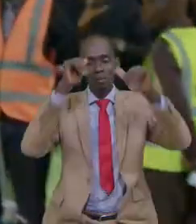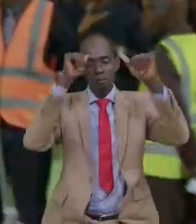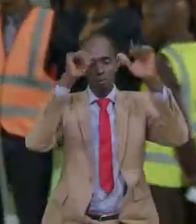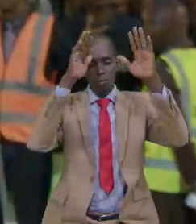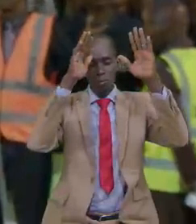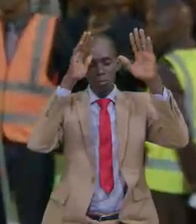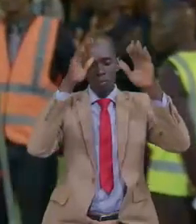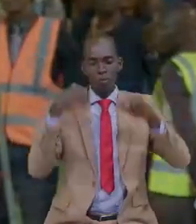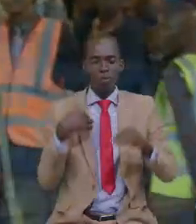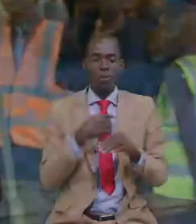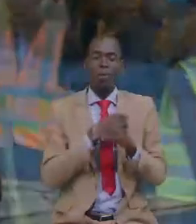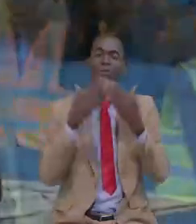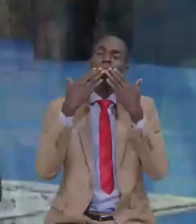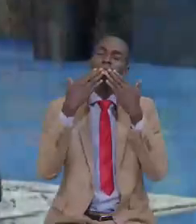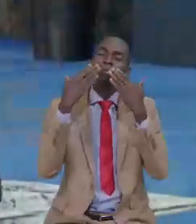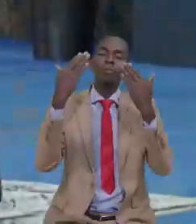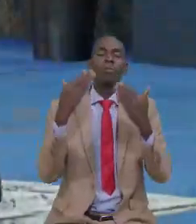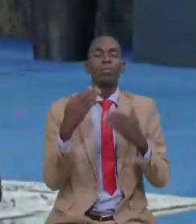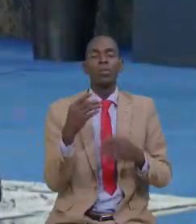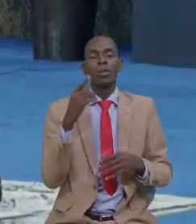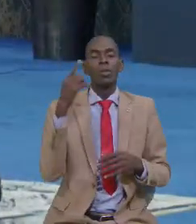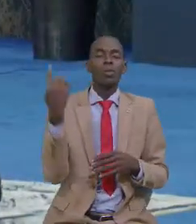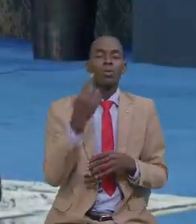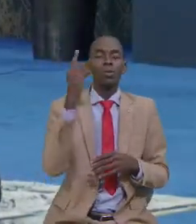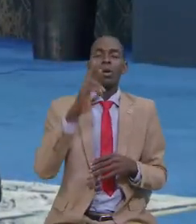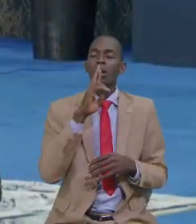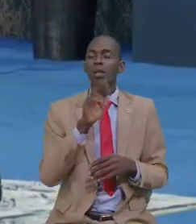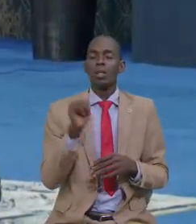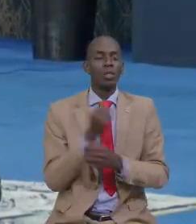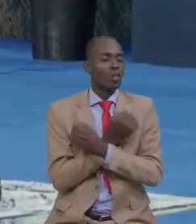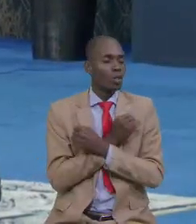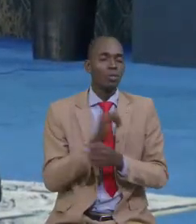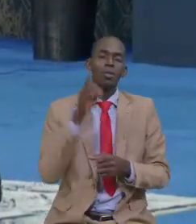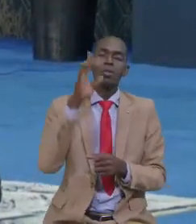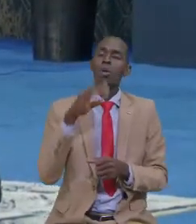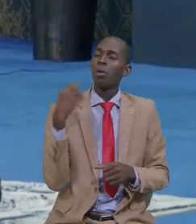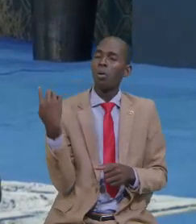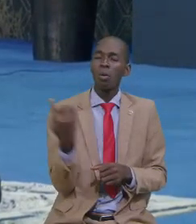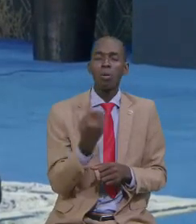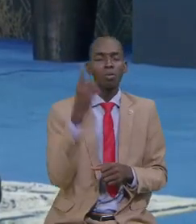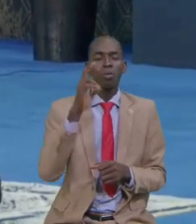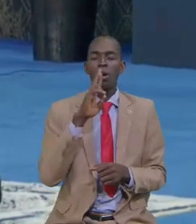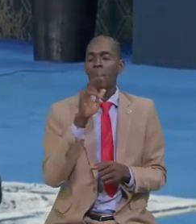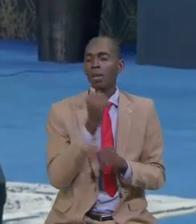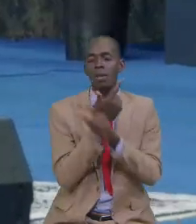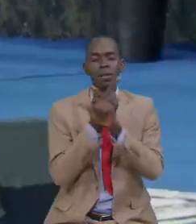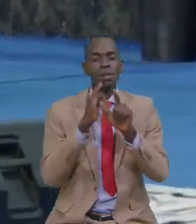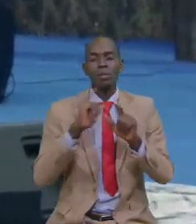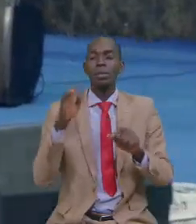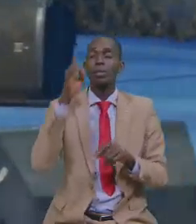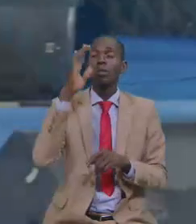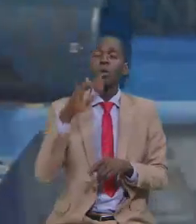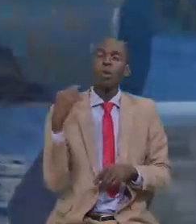we thank you. Always you are loving God. Always you are liberating God. Always you